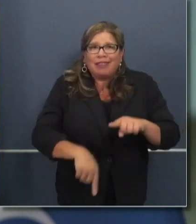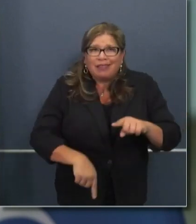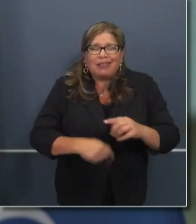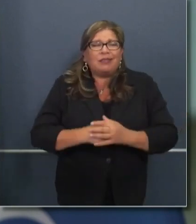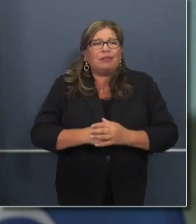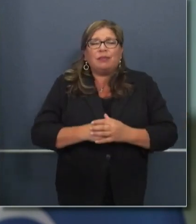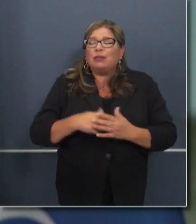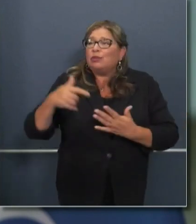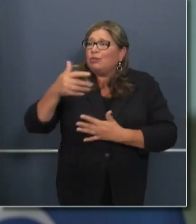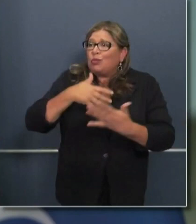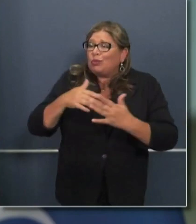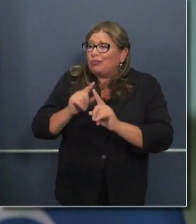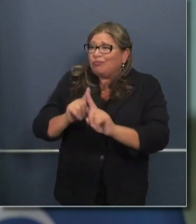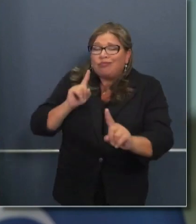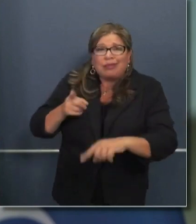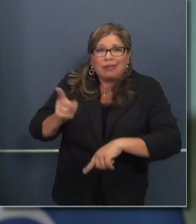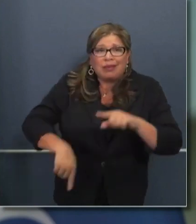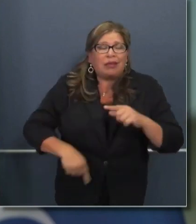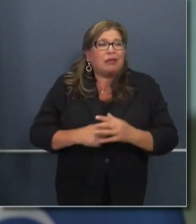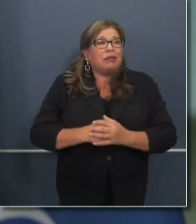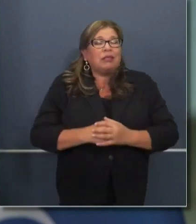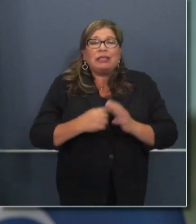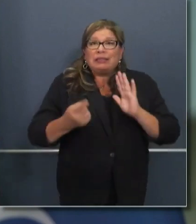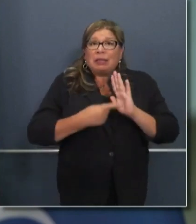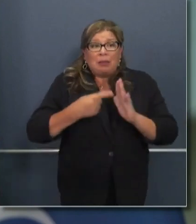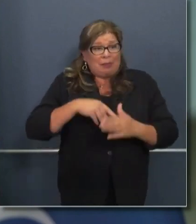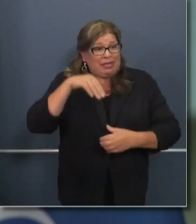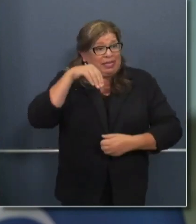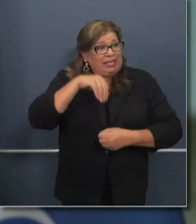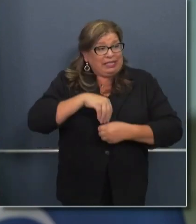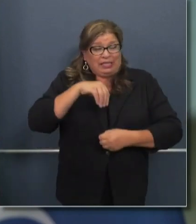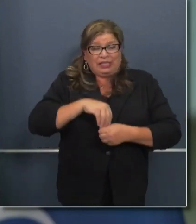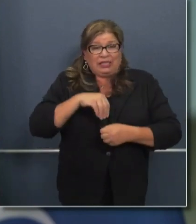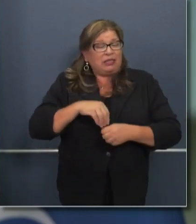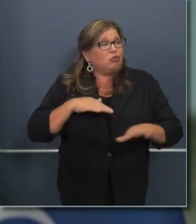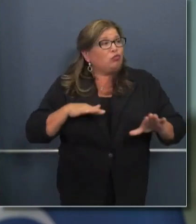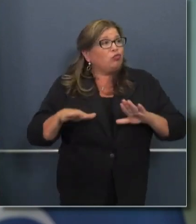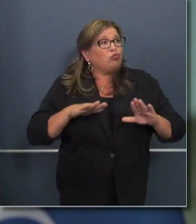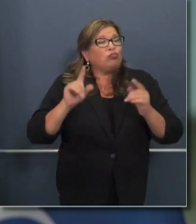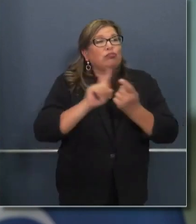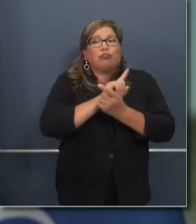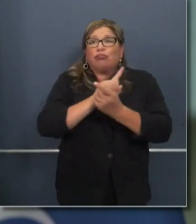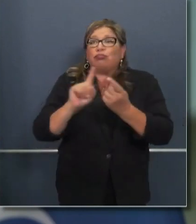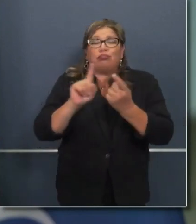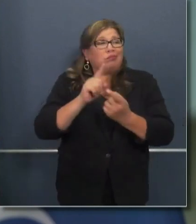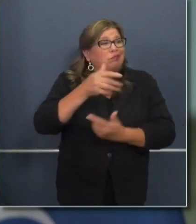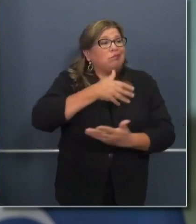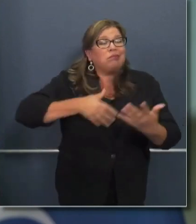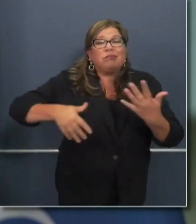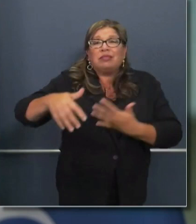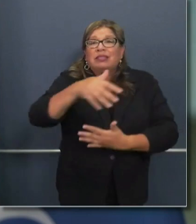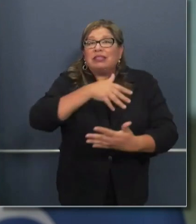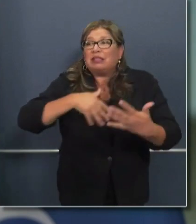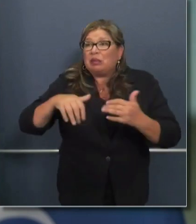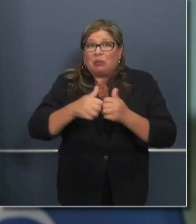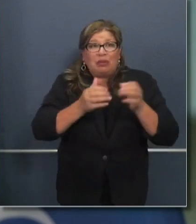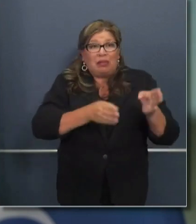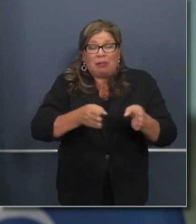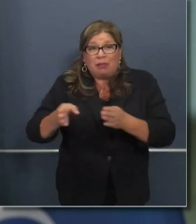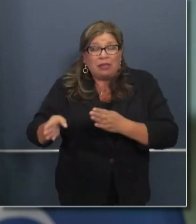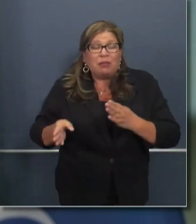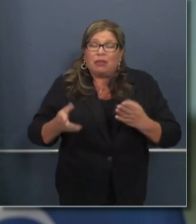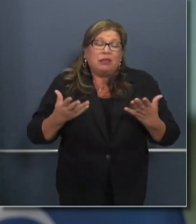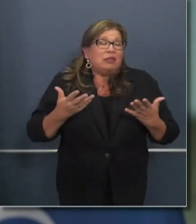and indoors to the extent, again, that you're mixing with cohorts of individuals that you